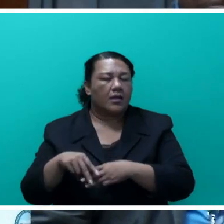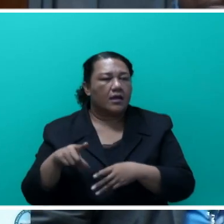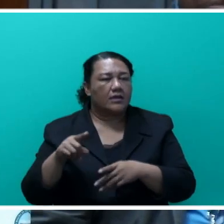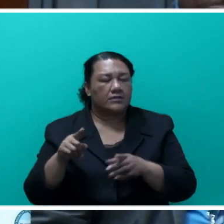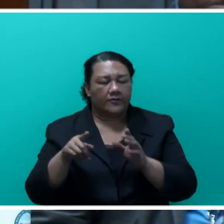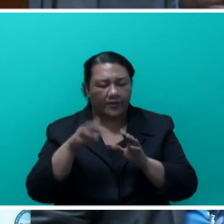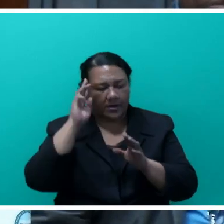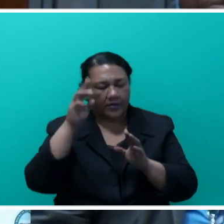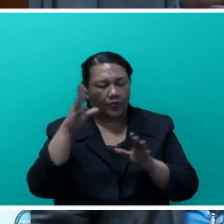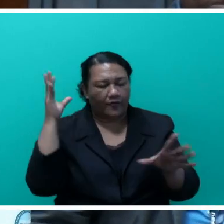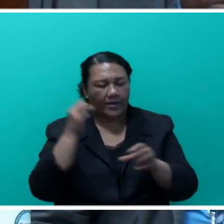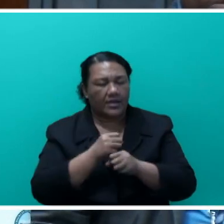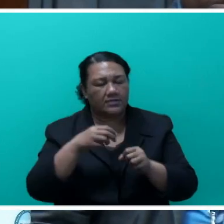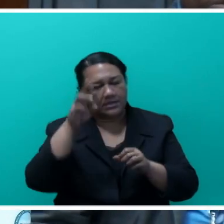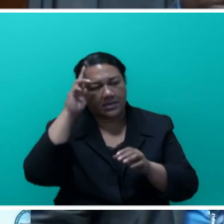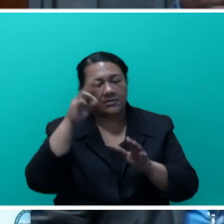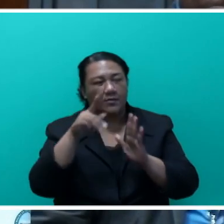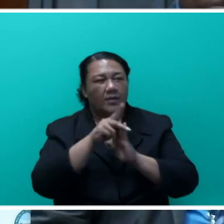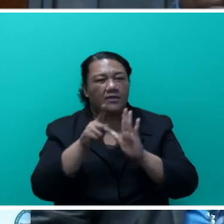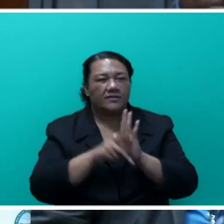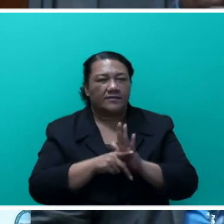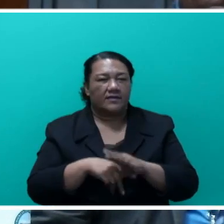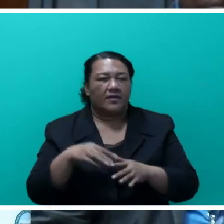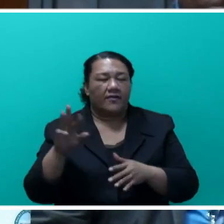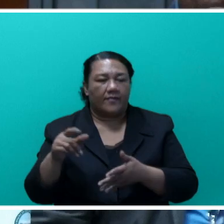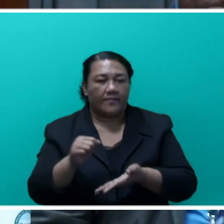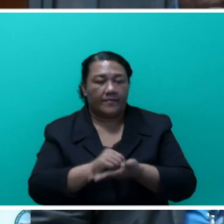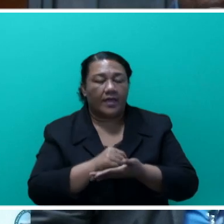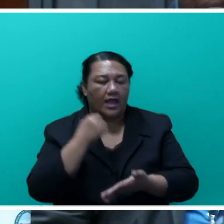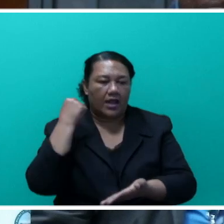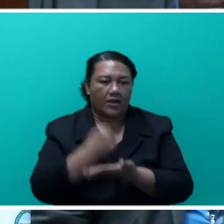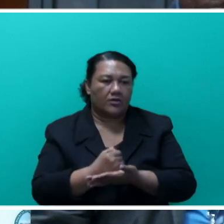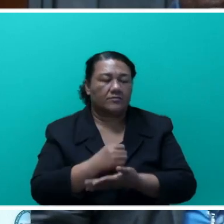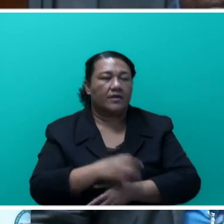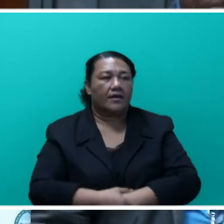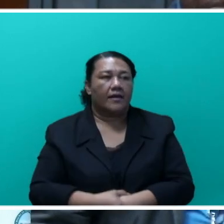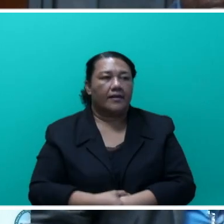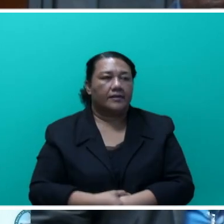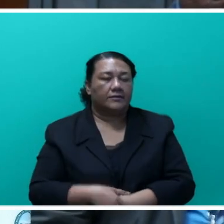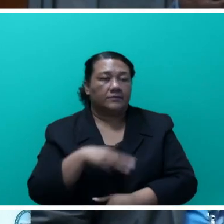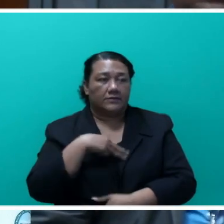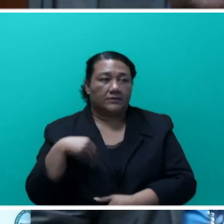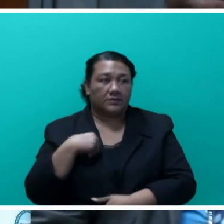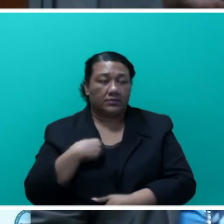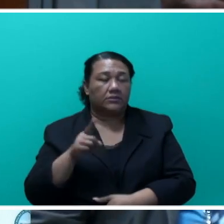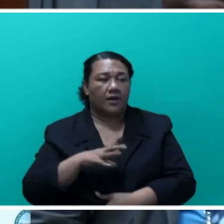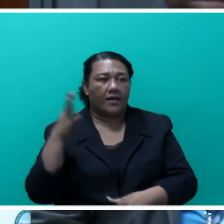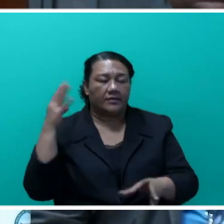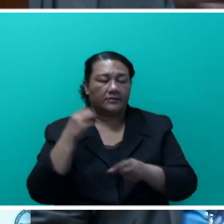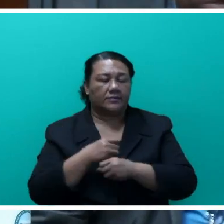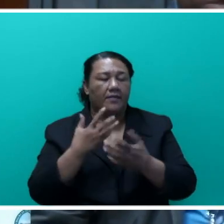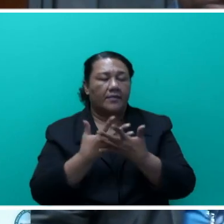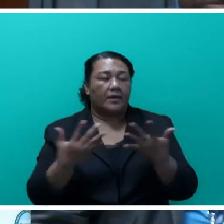Policy for consideration and endorsement. The Ministry aims to conclude public